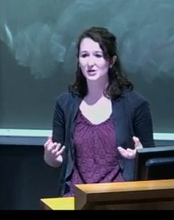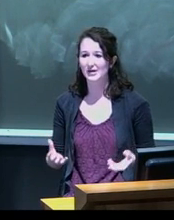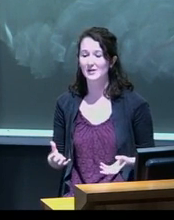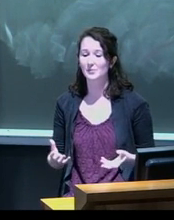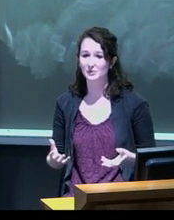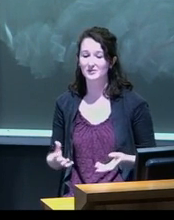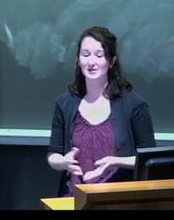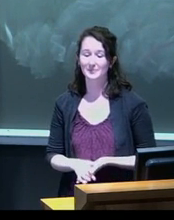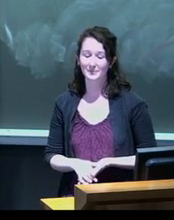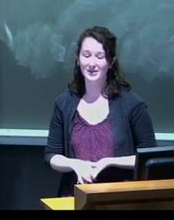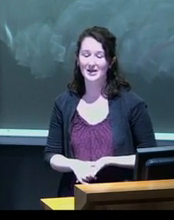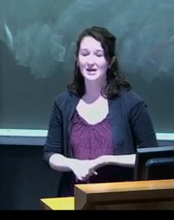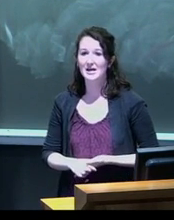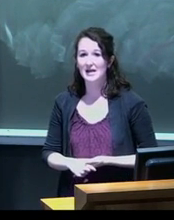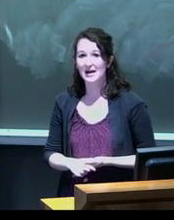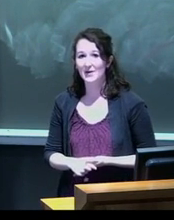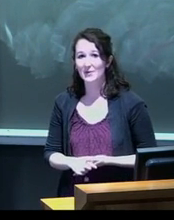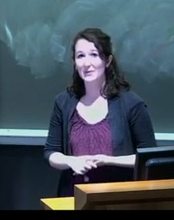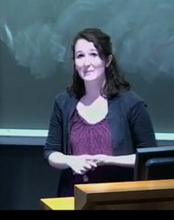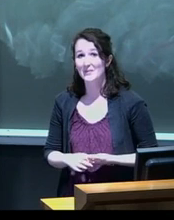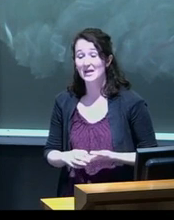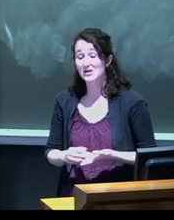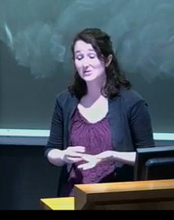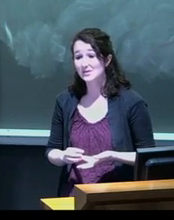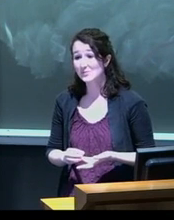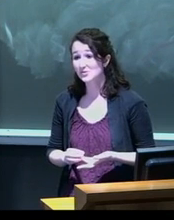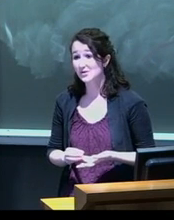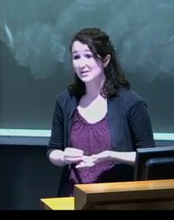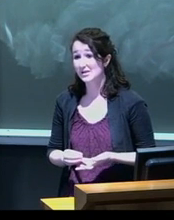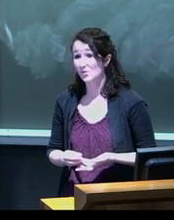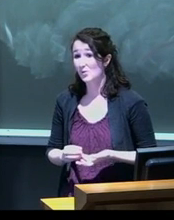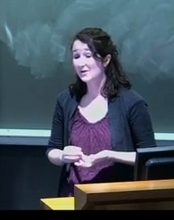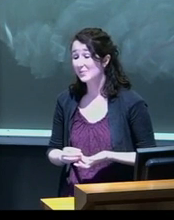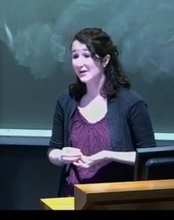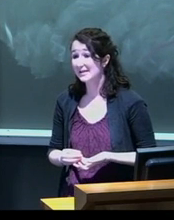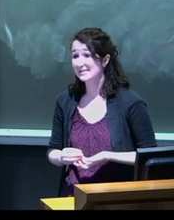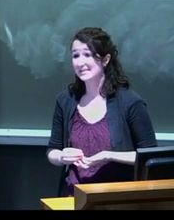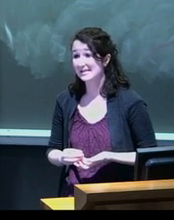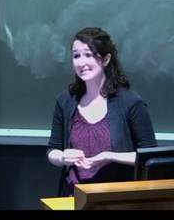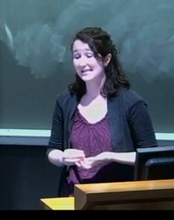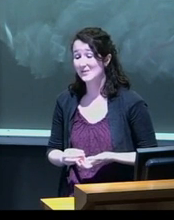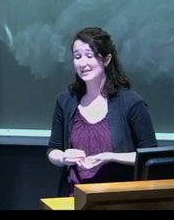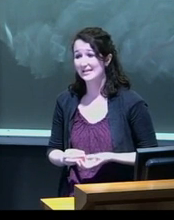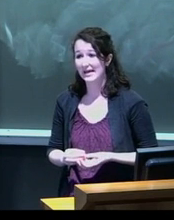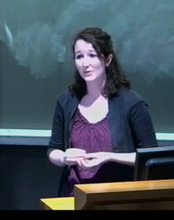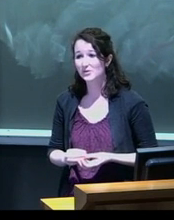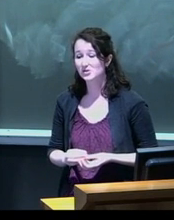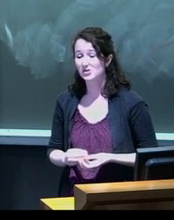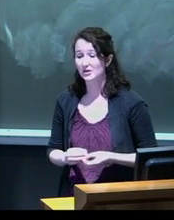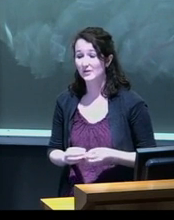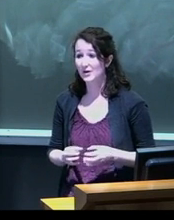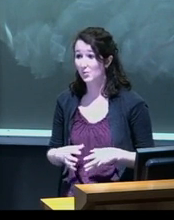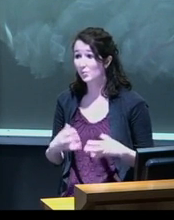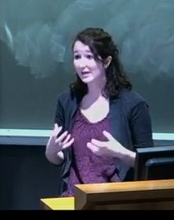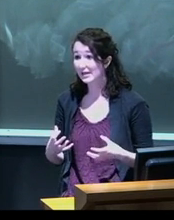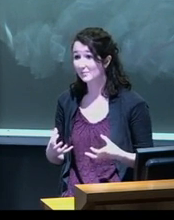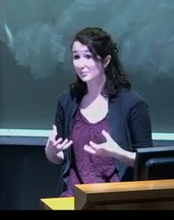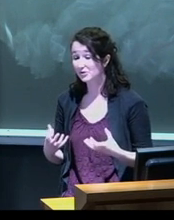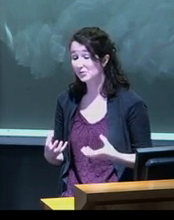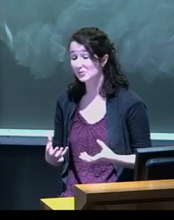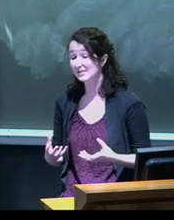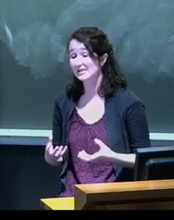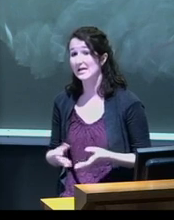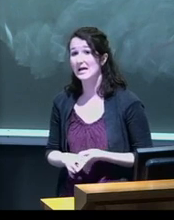processes occurring in both of them. Now, it also demonstrates that while the body does limit the language that